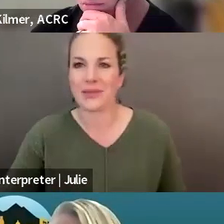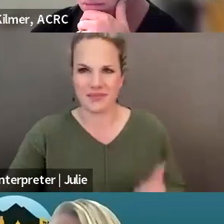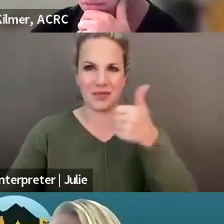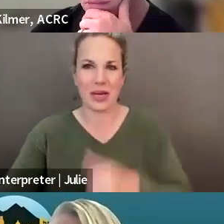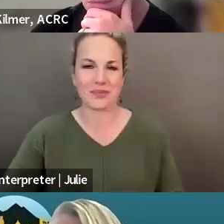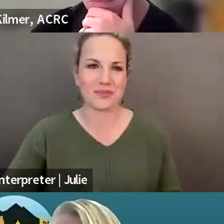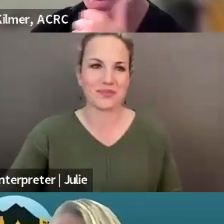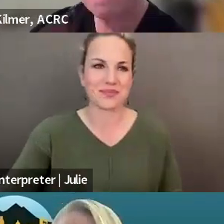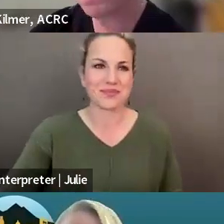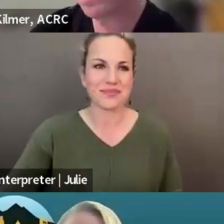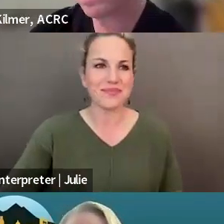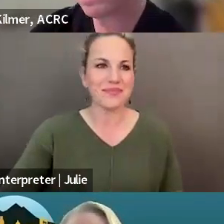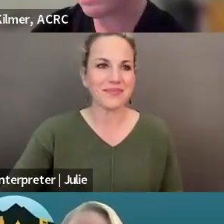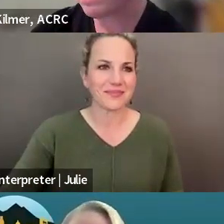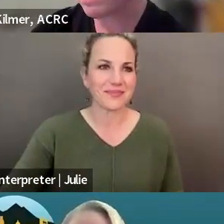Okay.